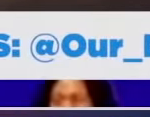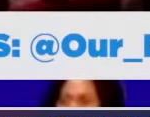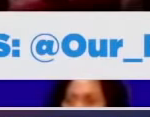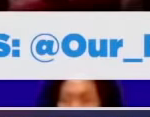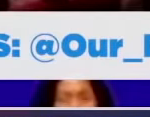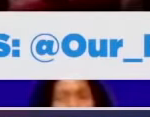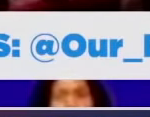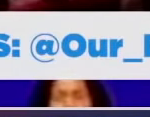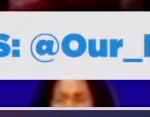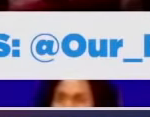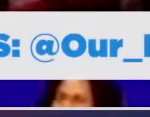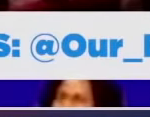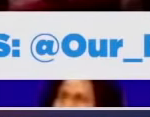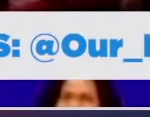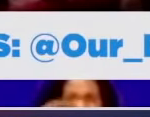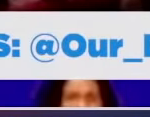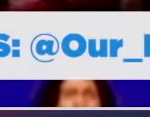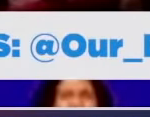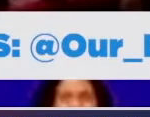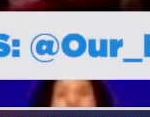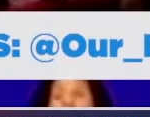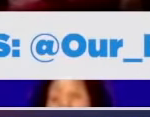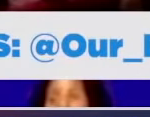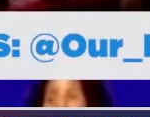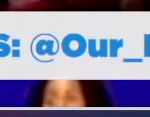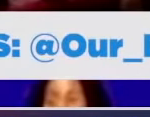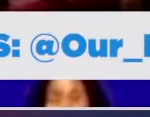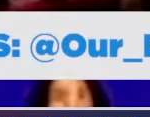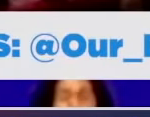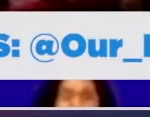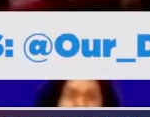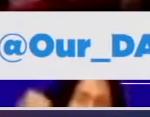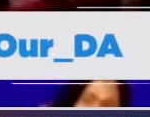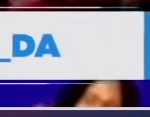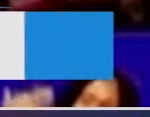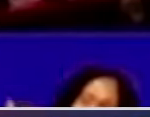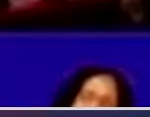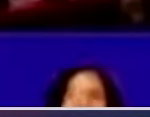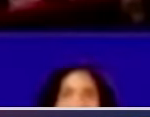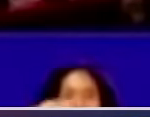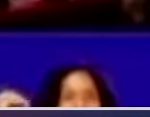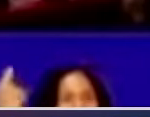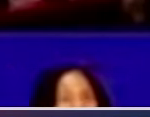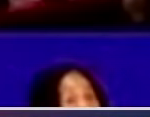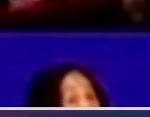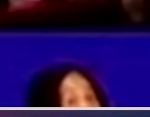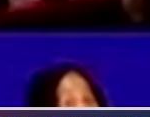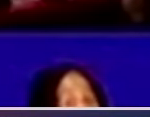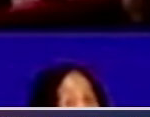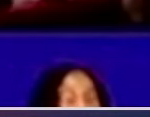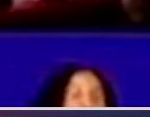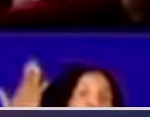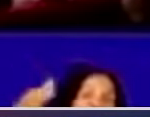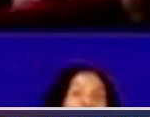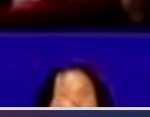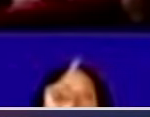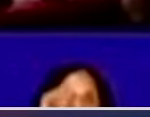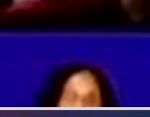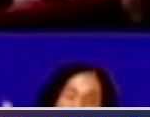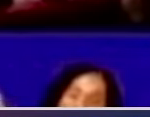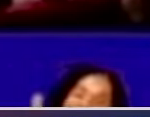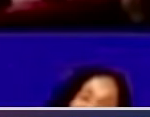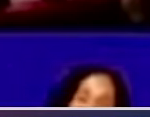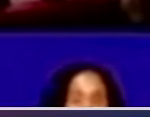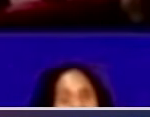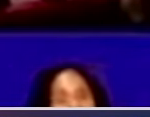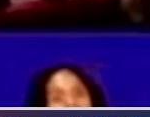incredible goals. But what were you doing for the last 100 days, or the last 1,000 days for that matter? Our